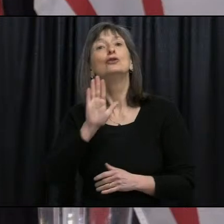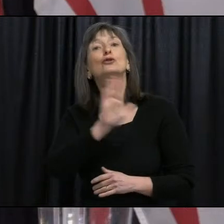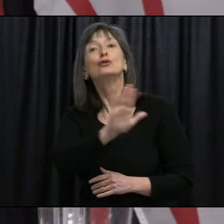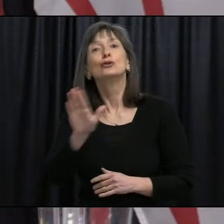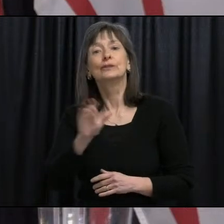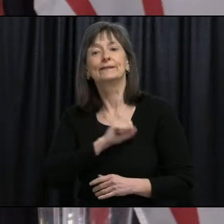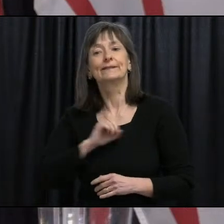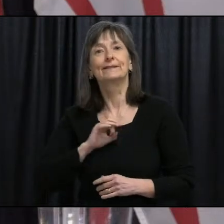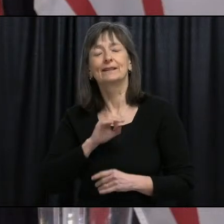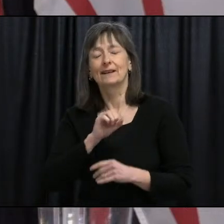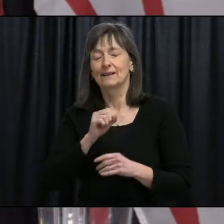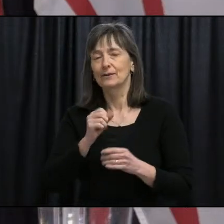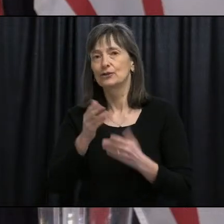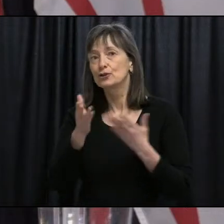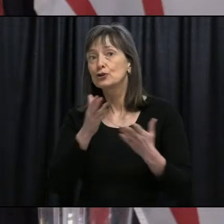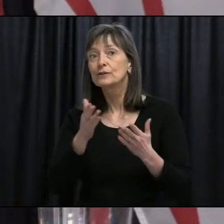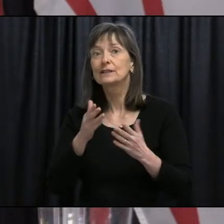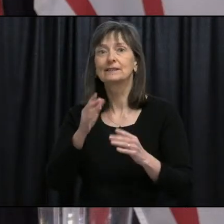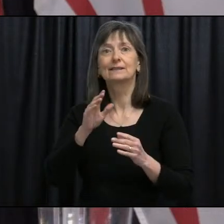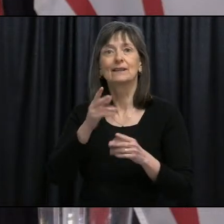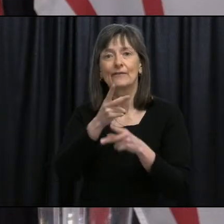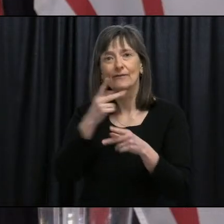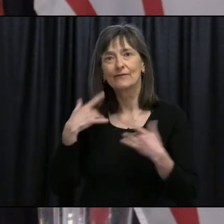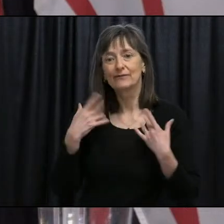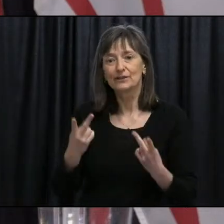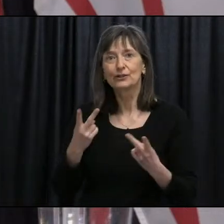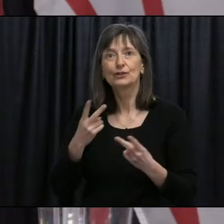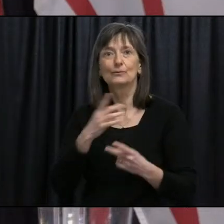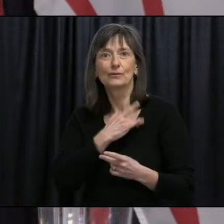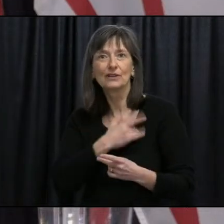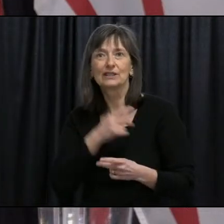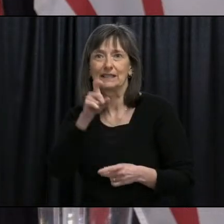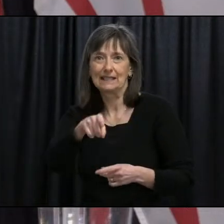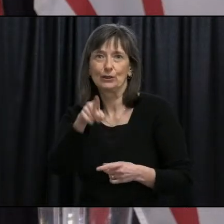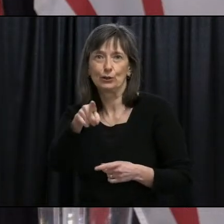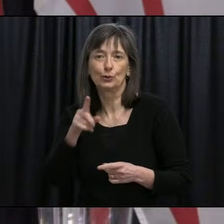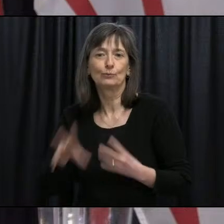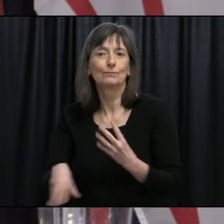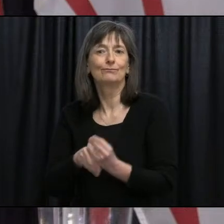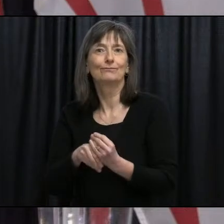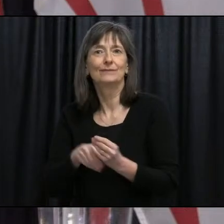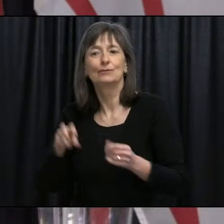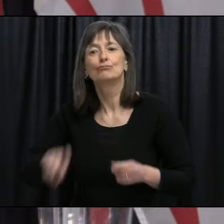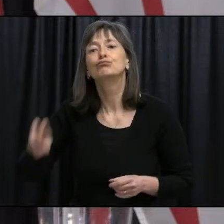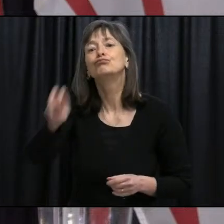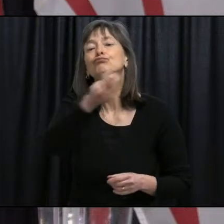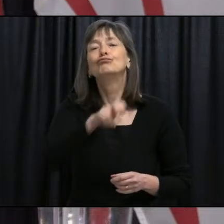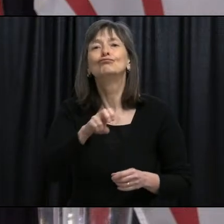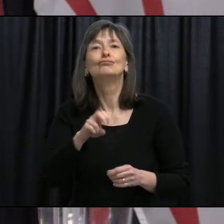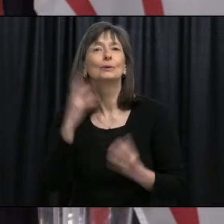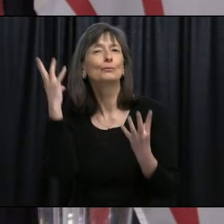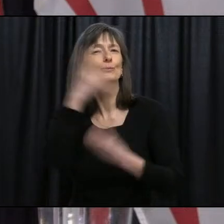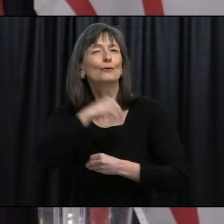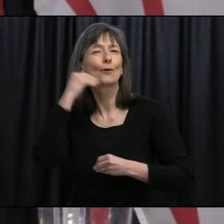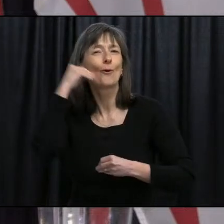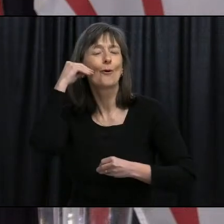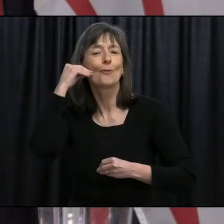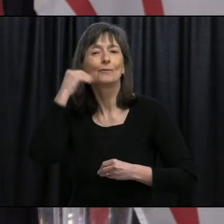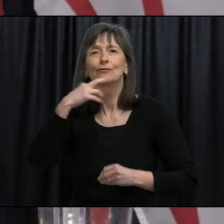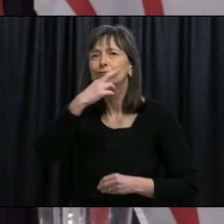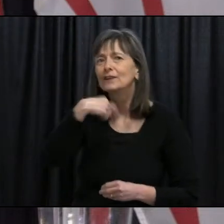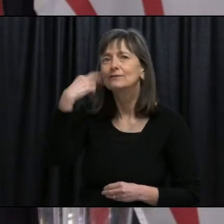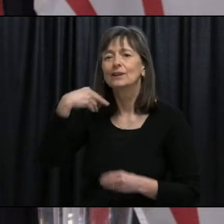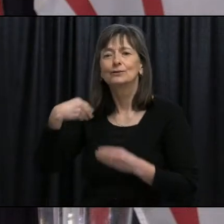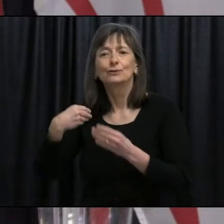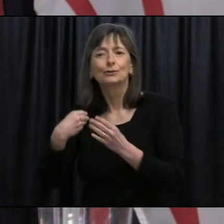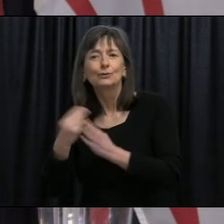and the ask is simple and so rewarding. Explore this amazing place we call home. Restaurants,